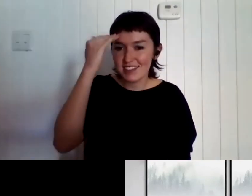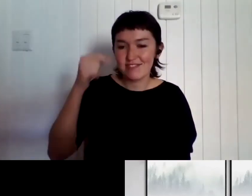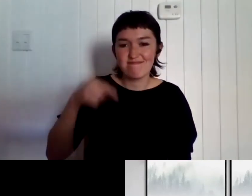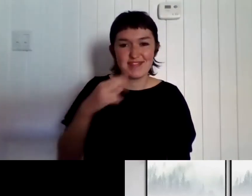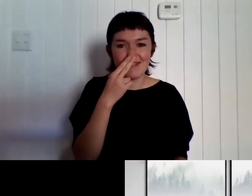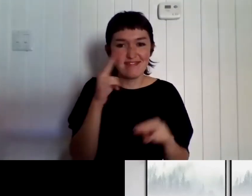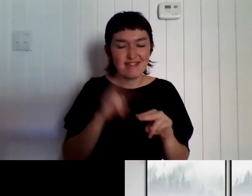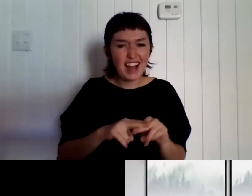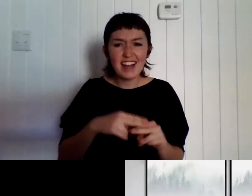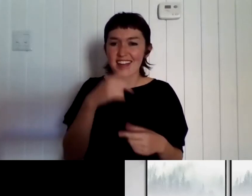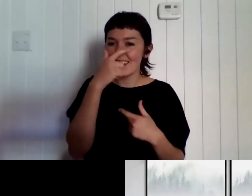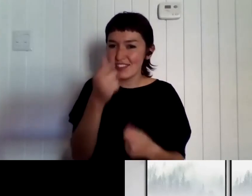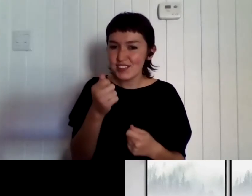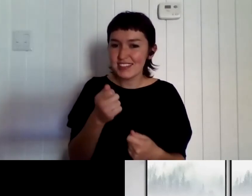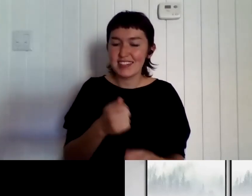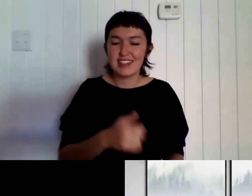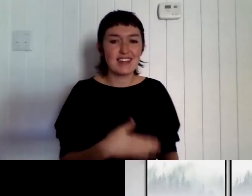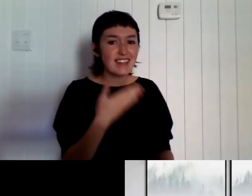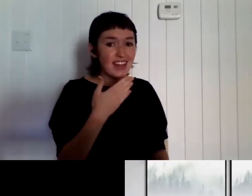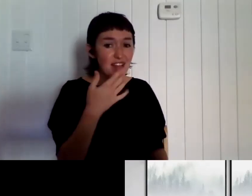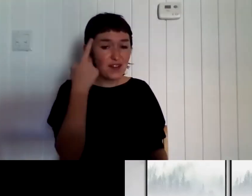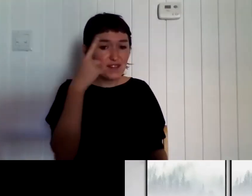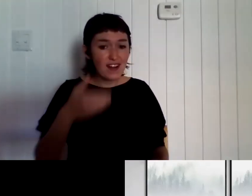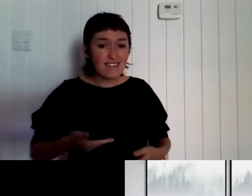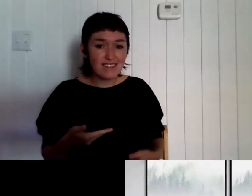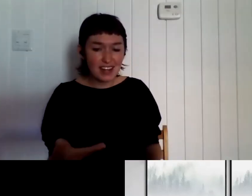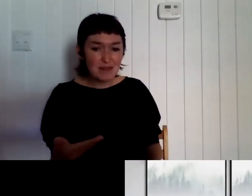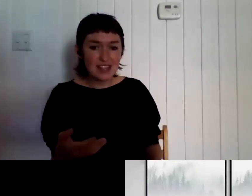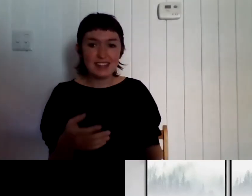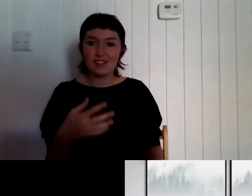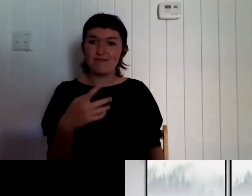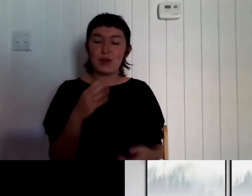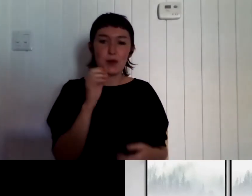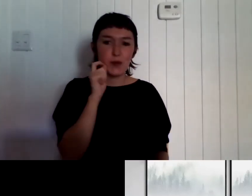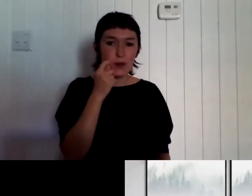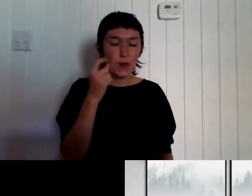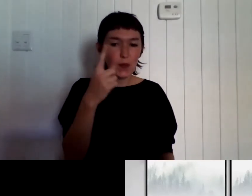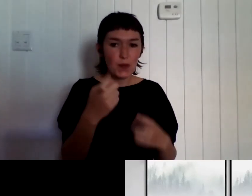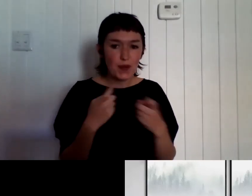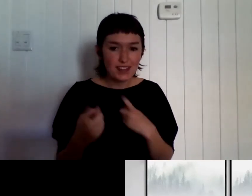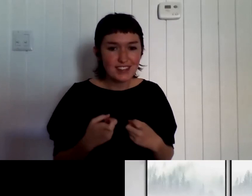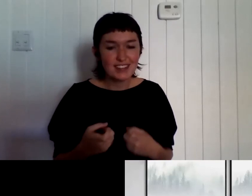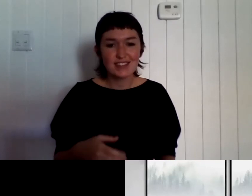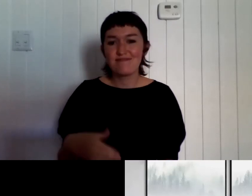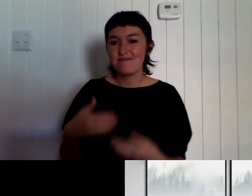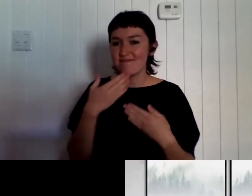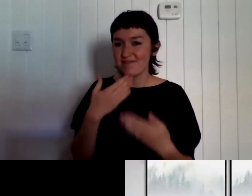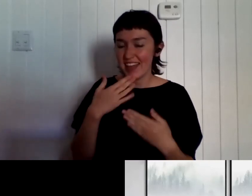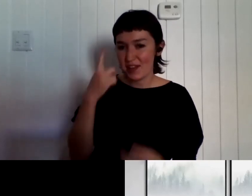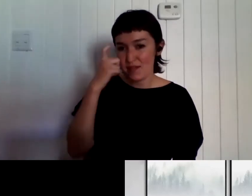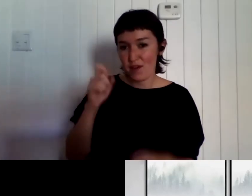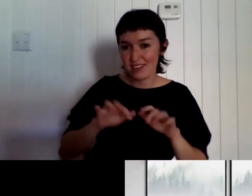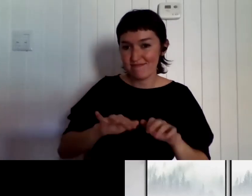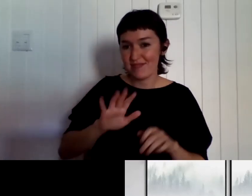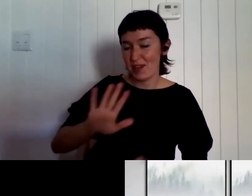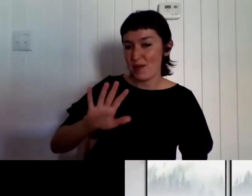really interesting. For having me, and thank you for all of the really cool questions. Yes. Thank you everyone for submitting your questions. Do you have anything else you'd like to